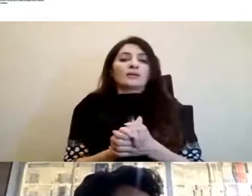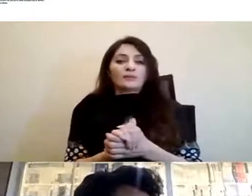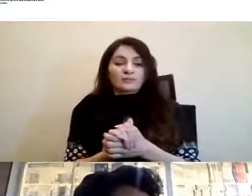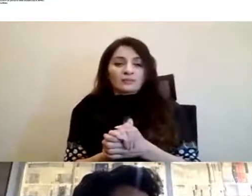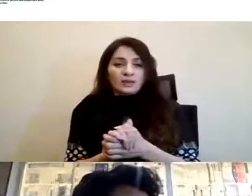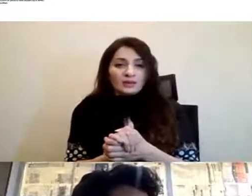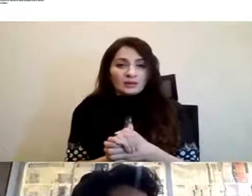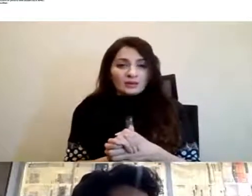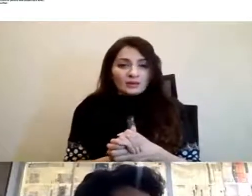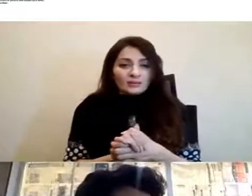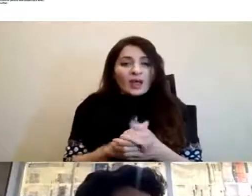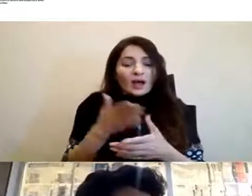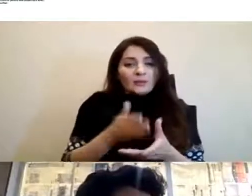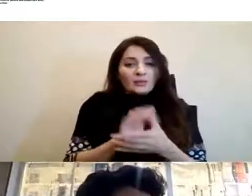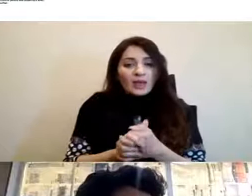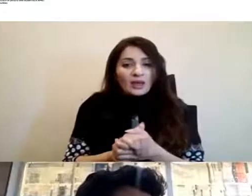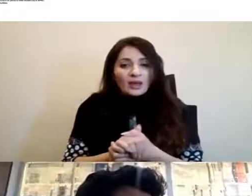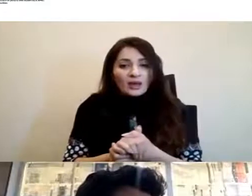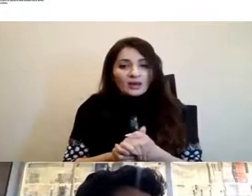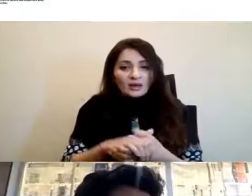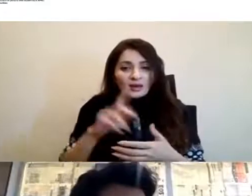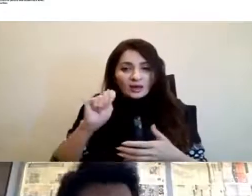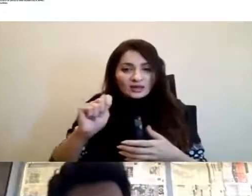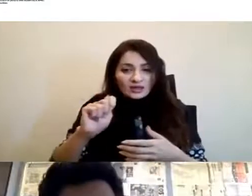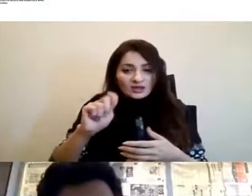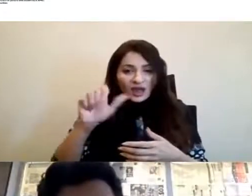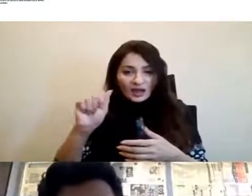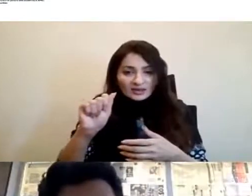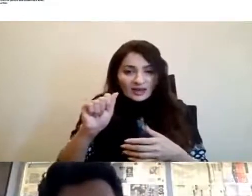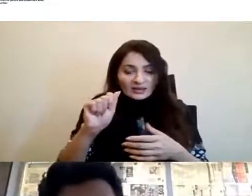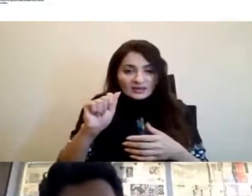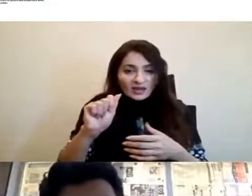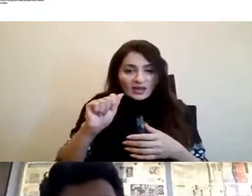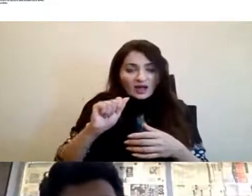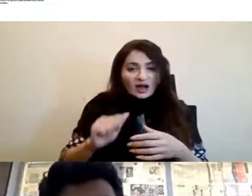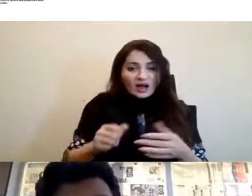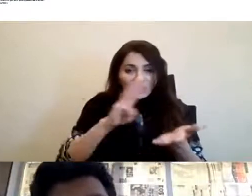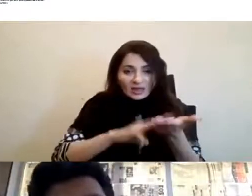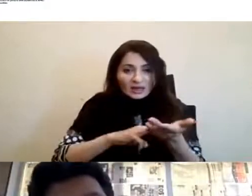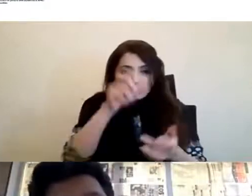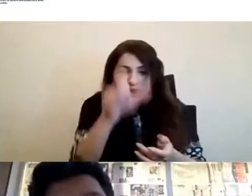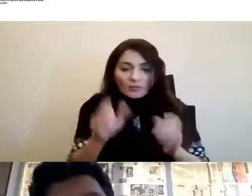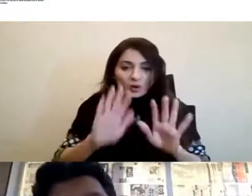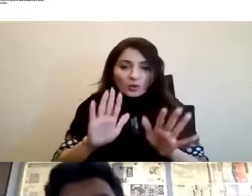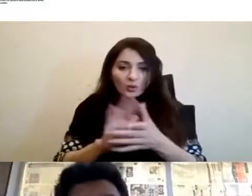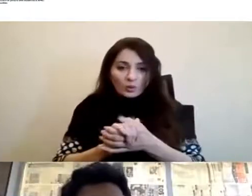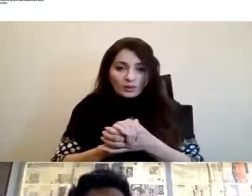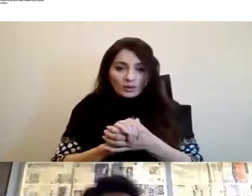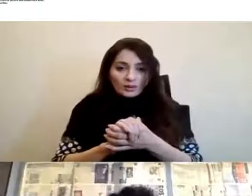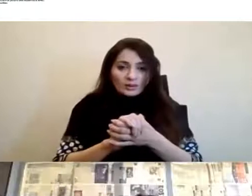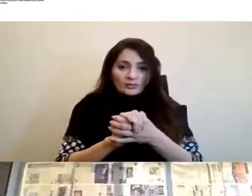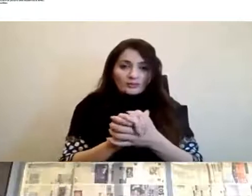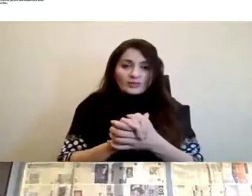Access, which is a collaboration among industry, academia, and advocacy that seeks to